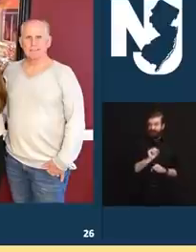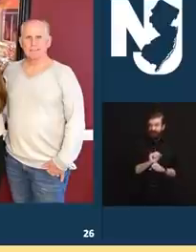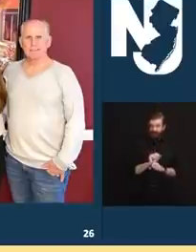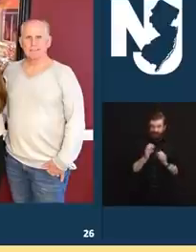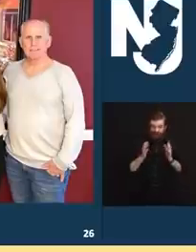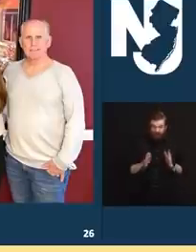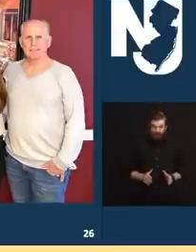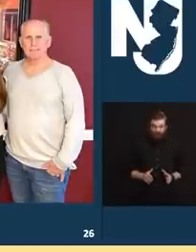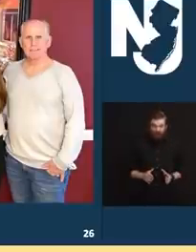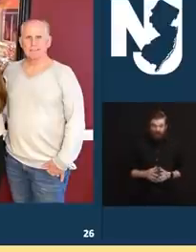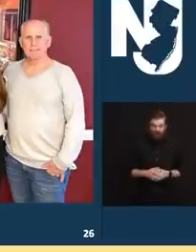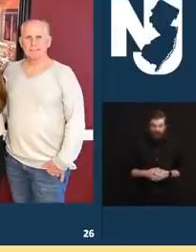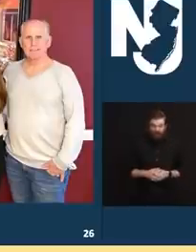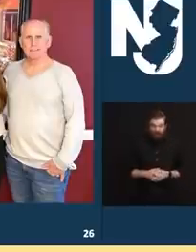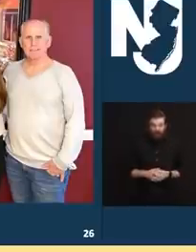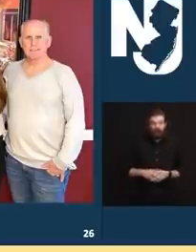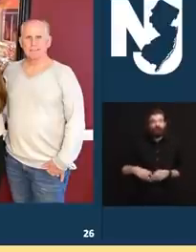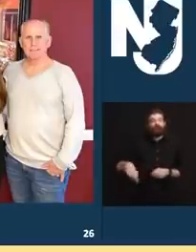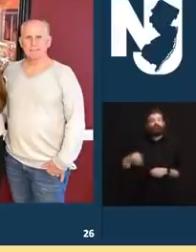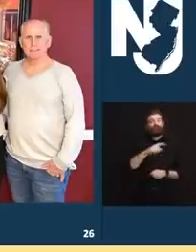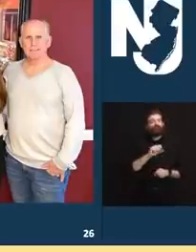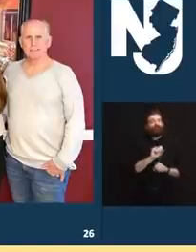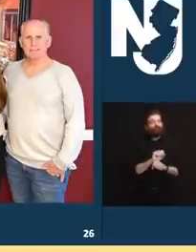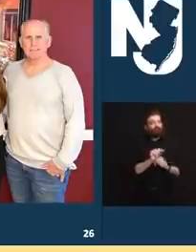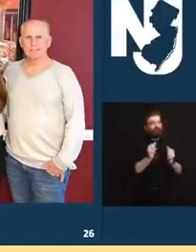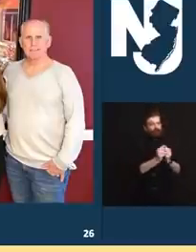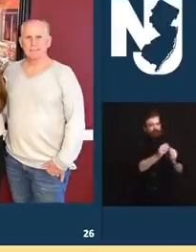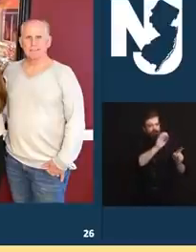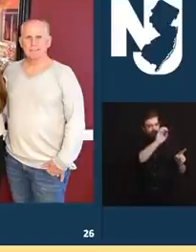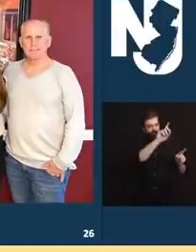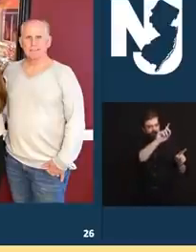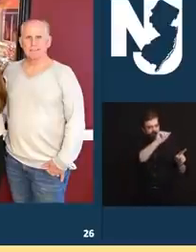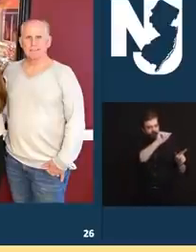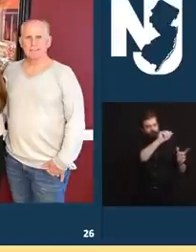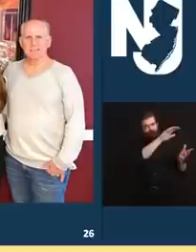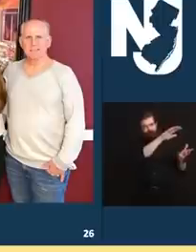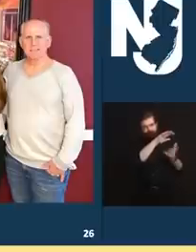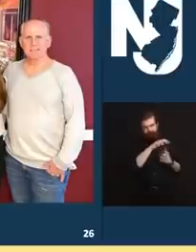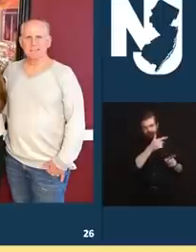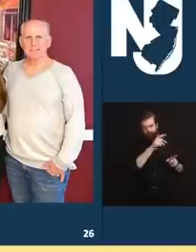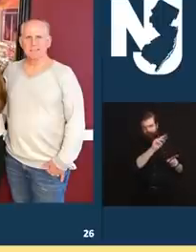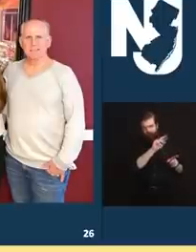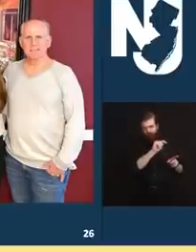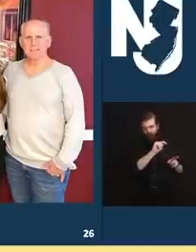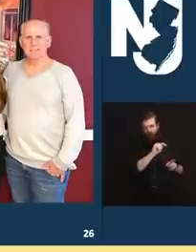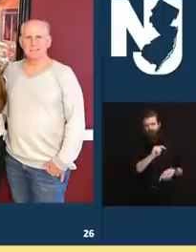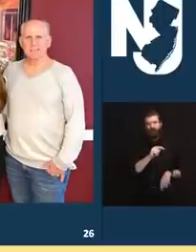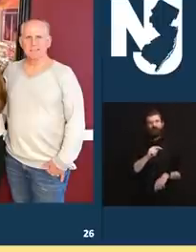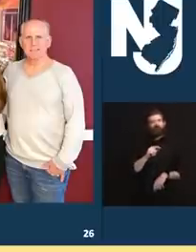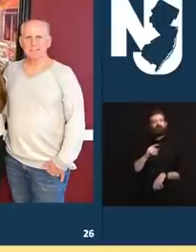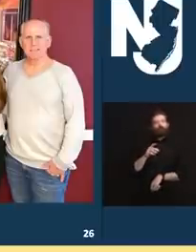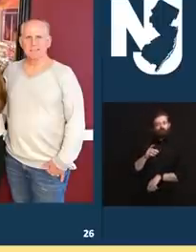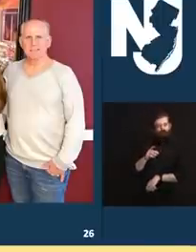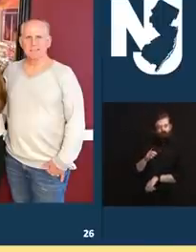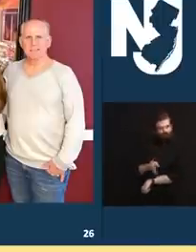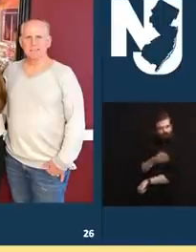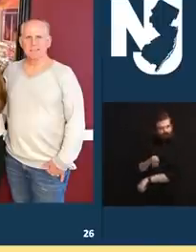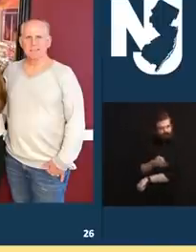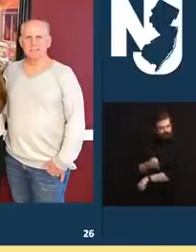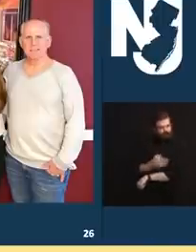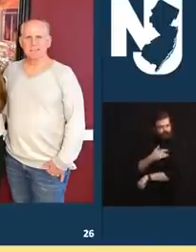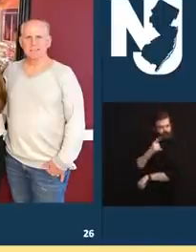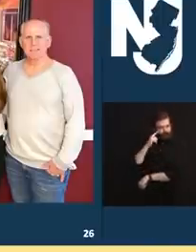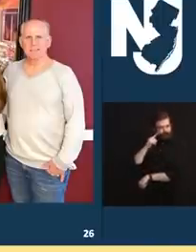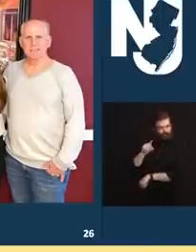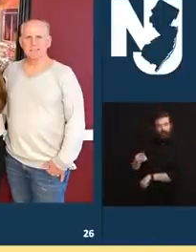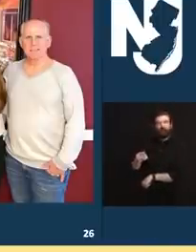direct grant that allowed them to refurbish Hearts for You, setting it up for long-term success. I had the opportunity